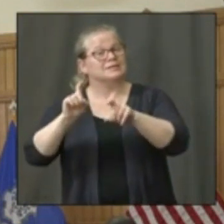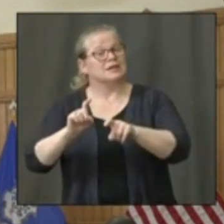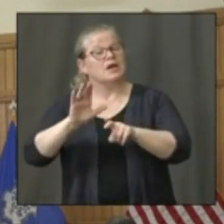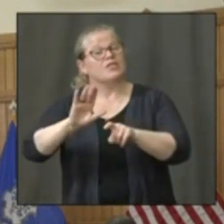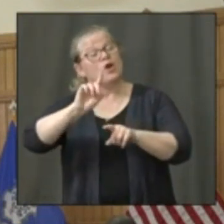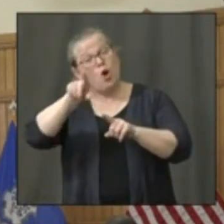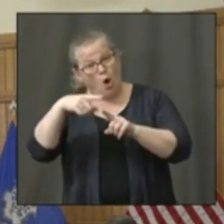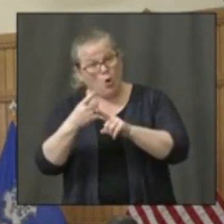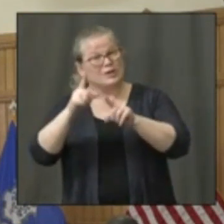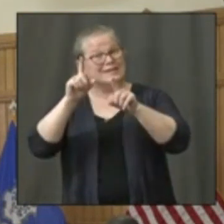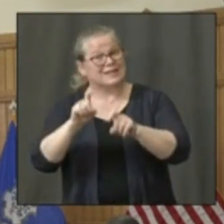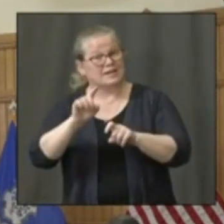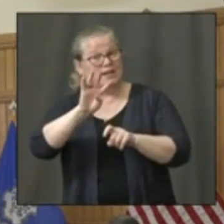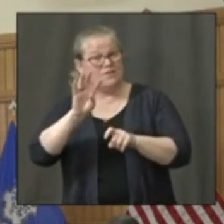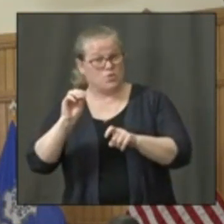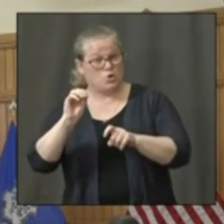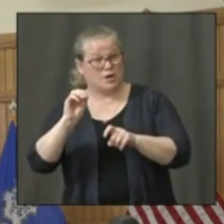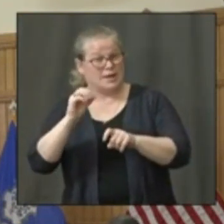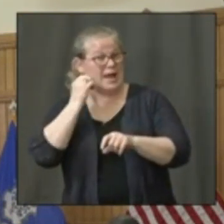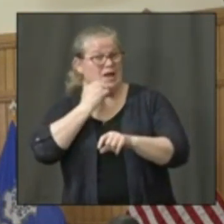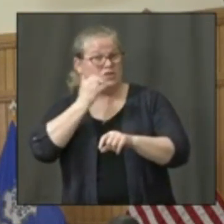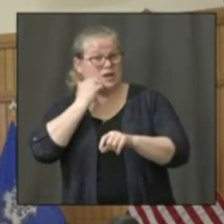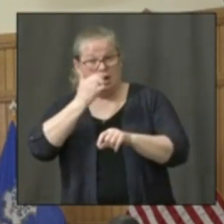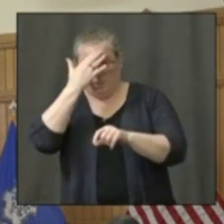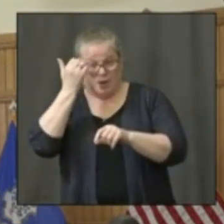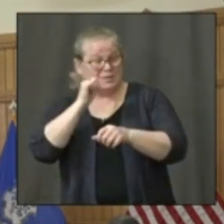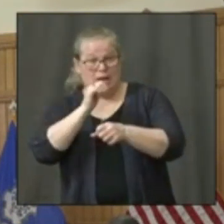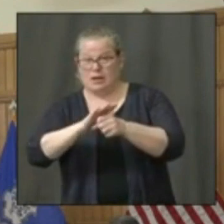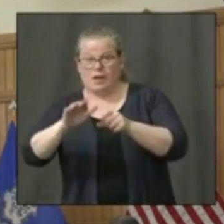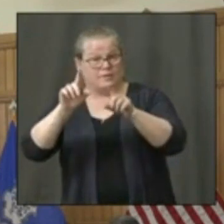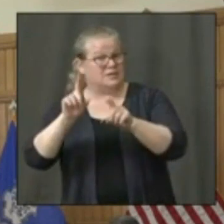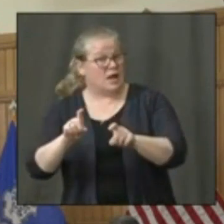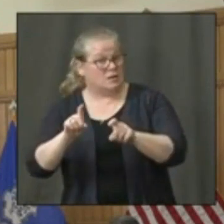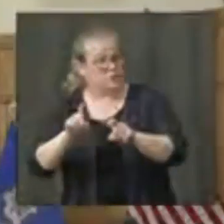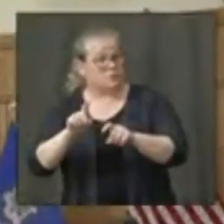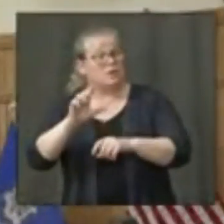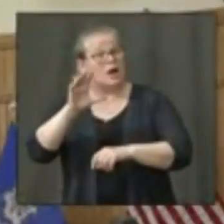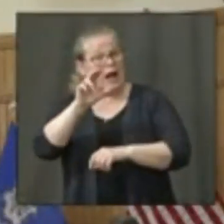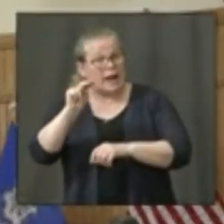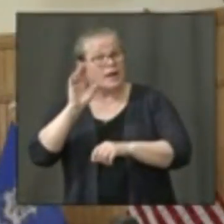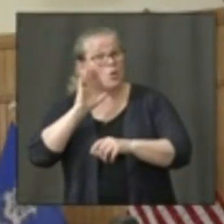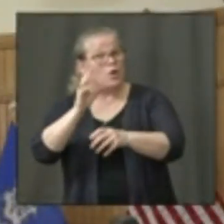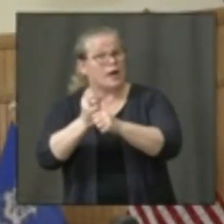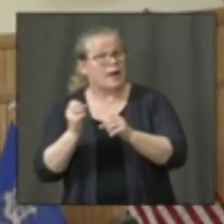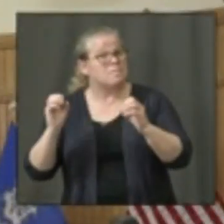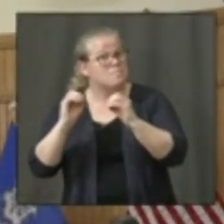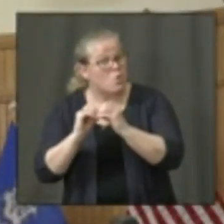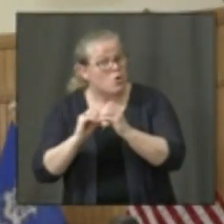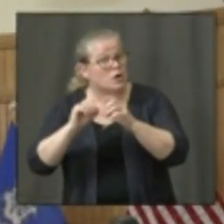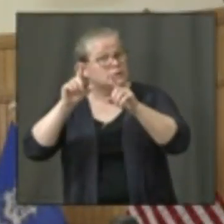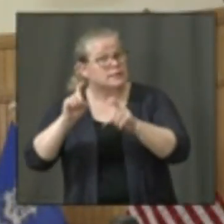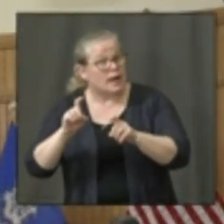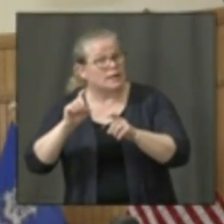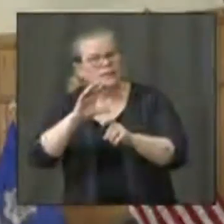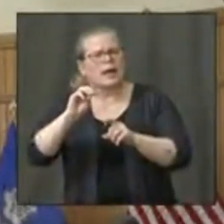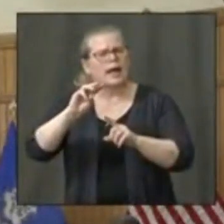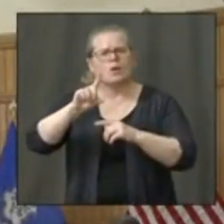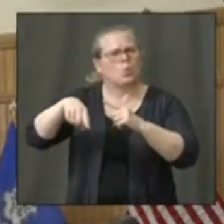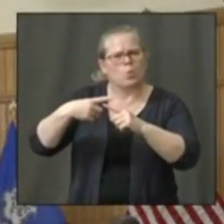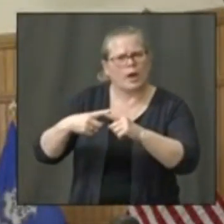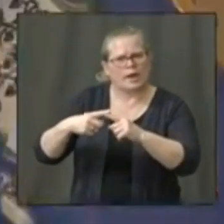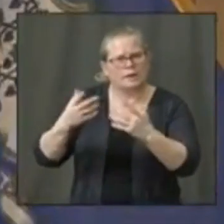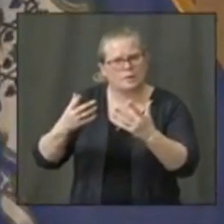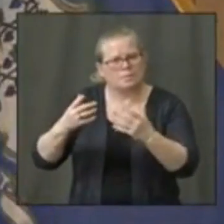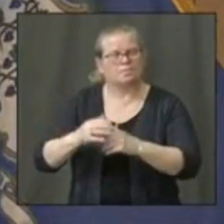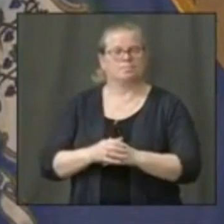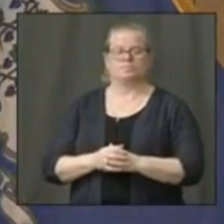doing 40 tests a day because they simply just don't have enough tests. Is Connecticut getting more tests, and if so, when?